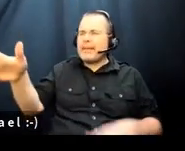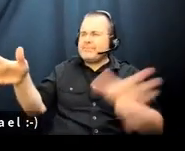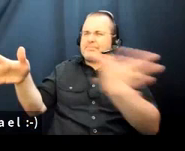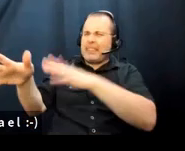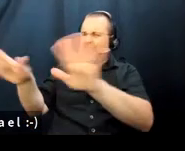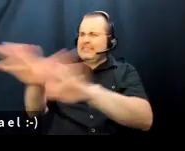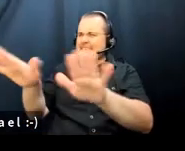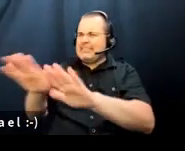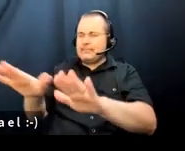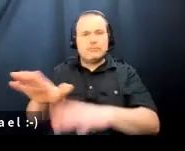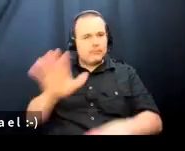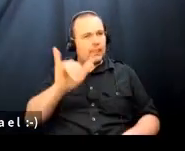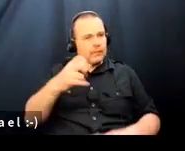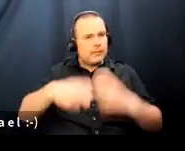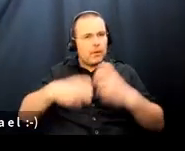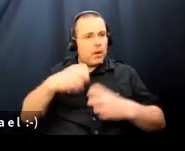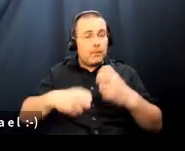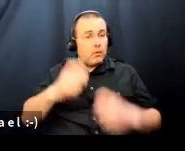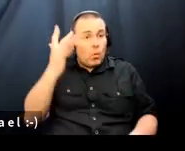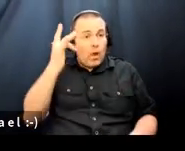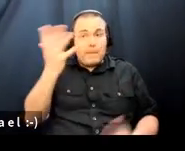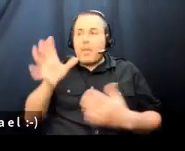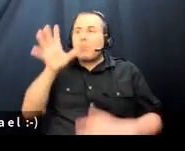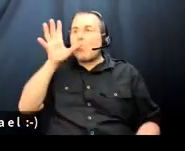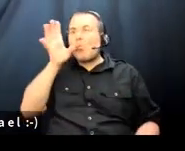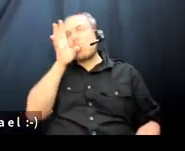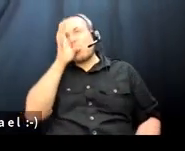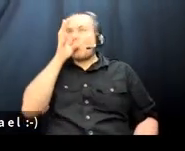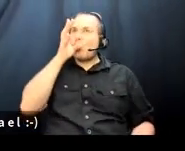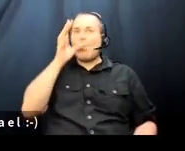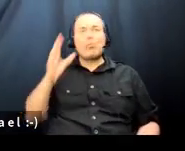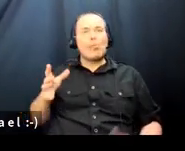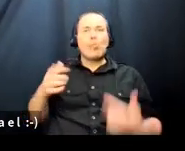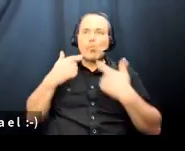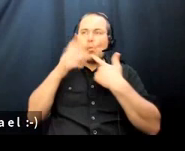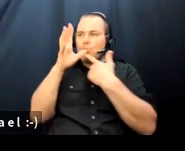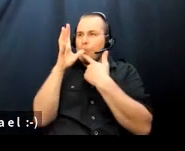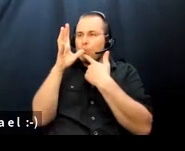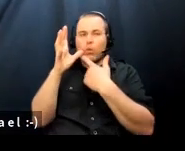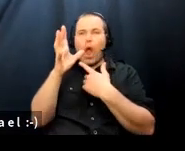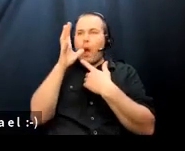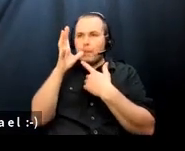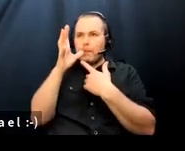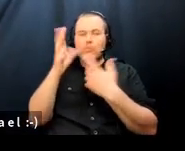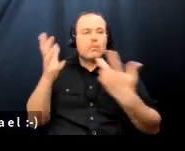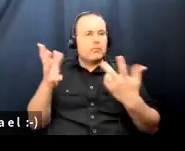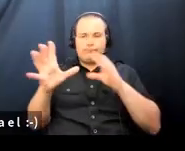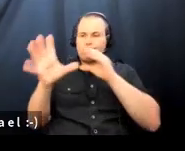And that's a problem, because that could be a soothing thing that a child needs when they're afraid or